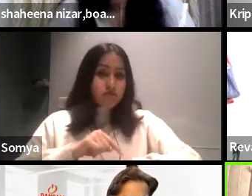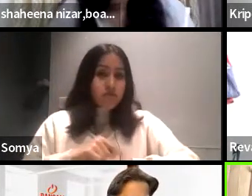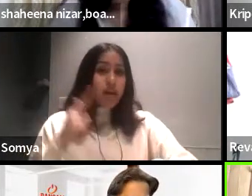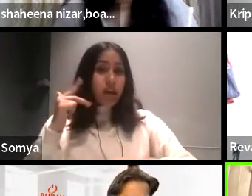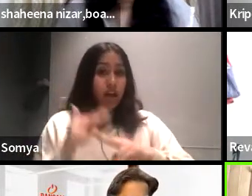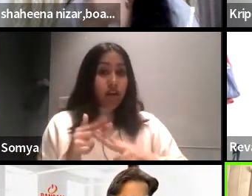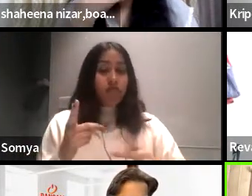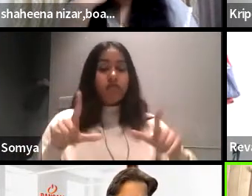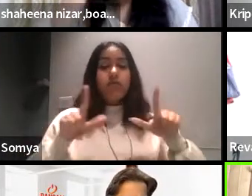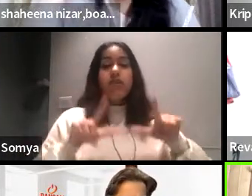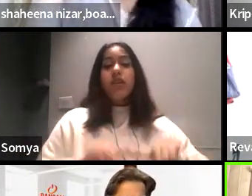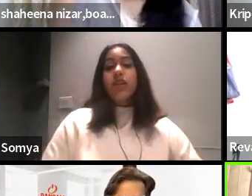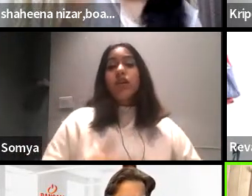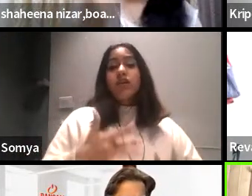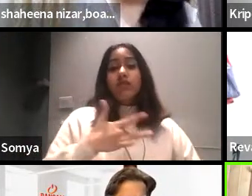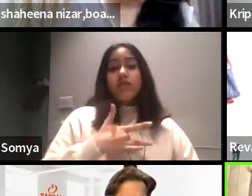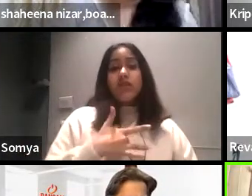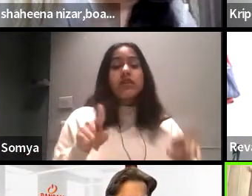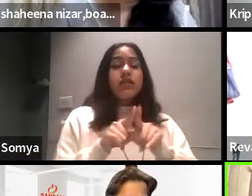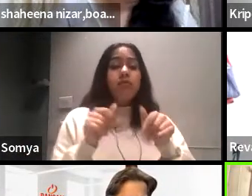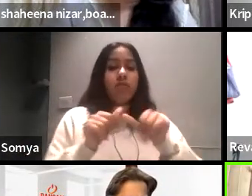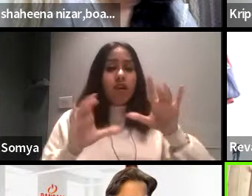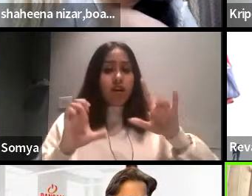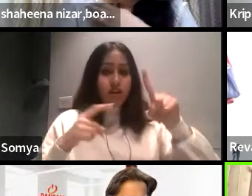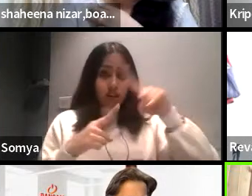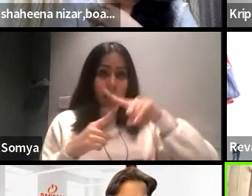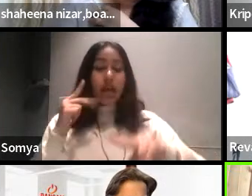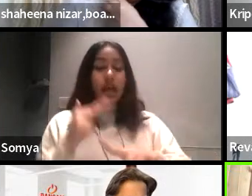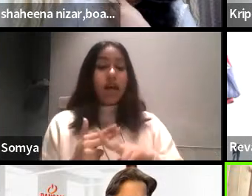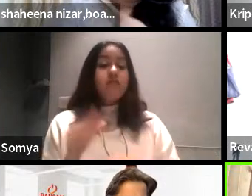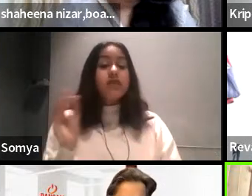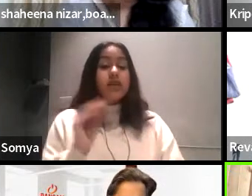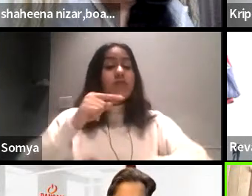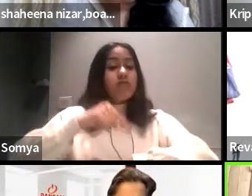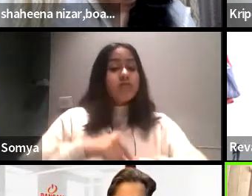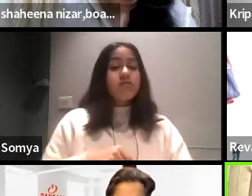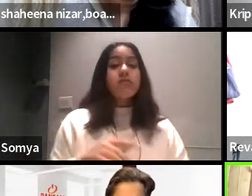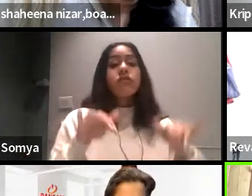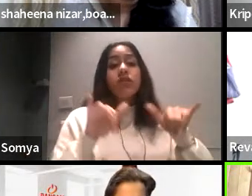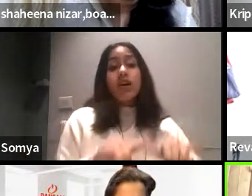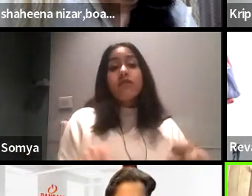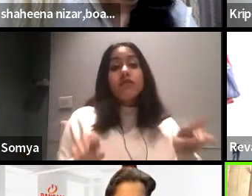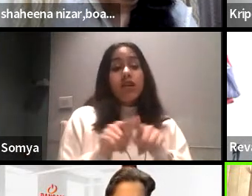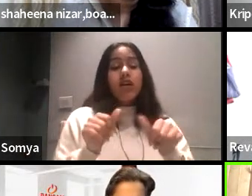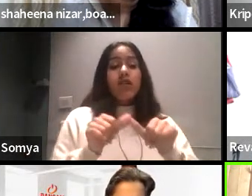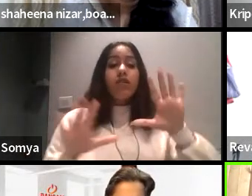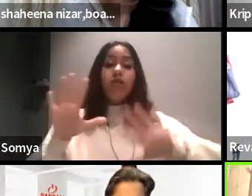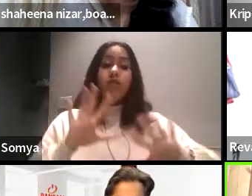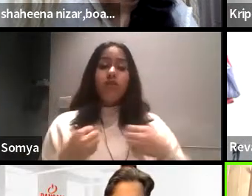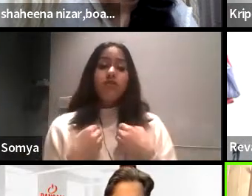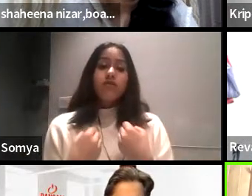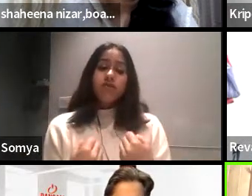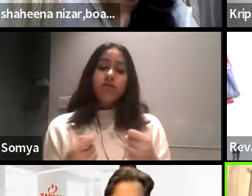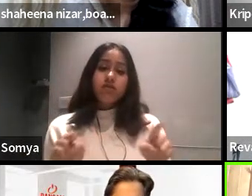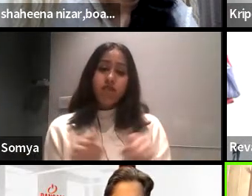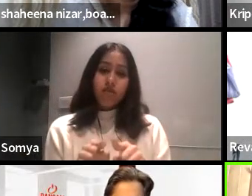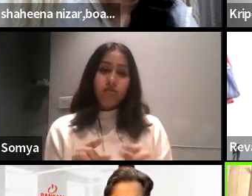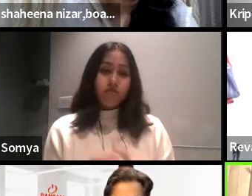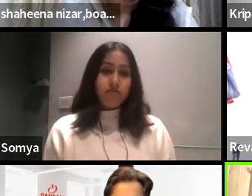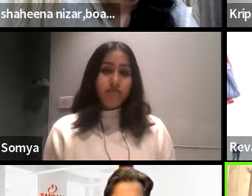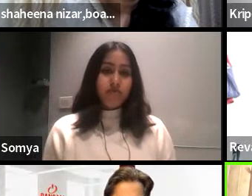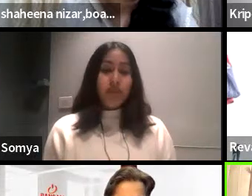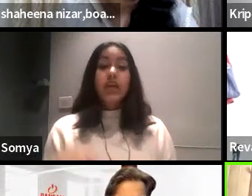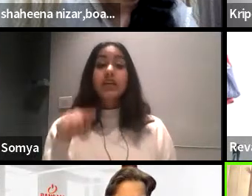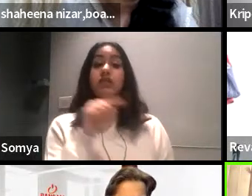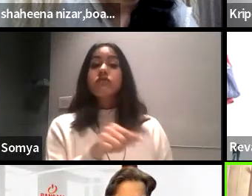even to live is an act of courage. Sometimes to live is an act of courage. And